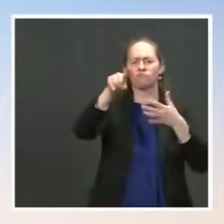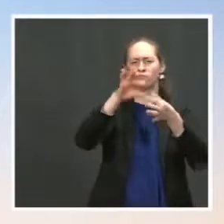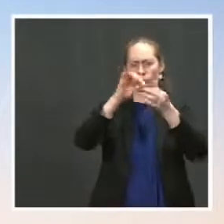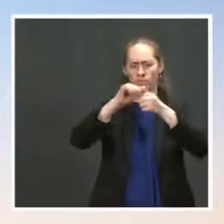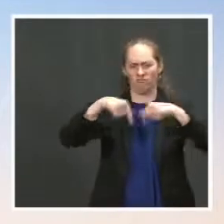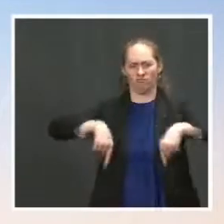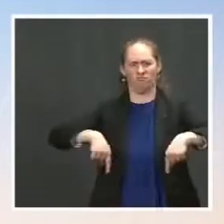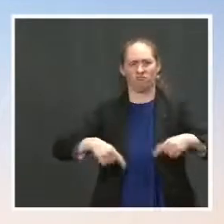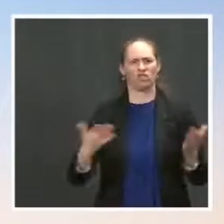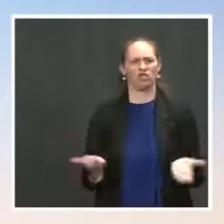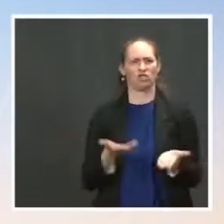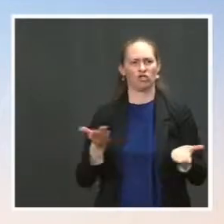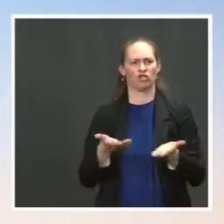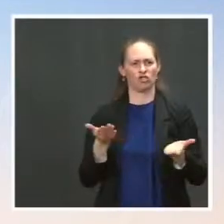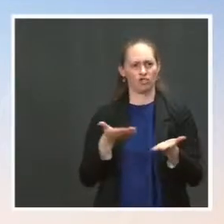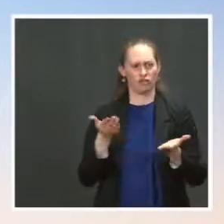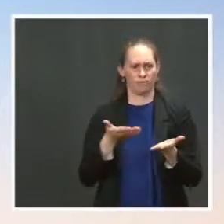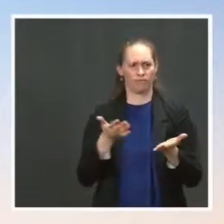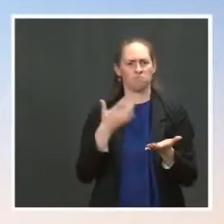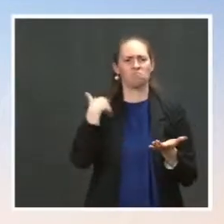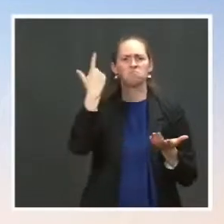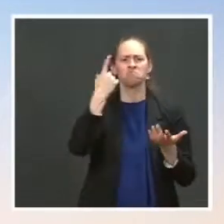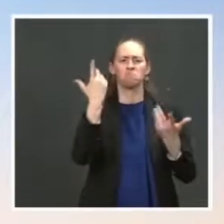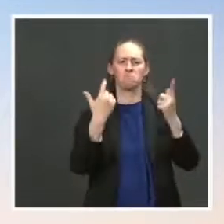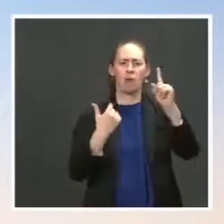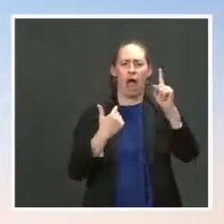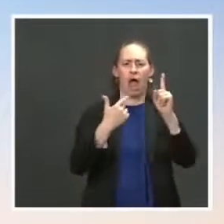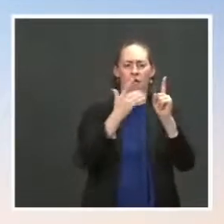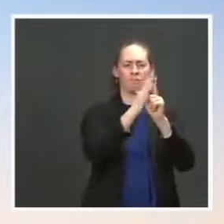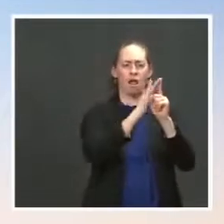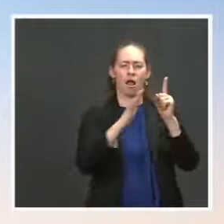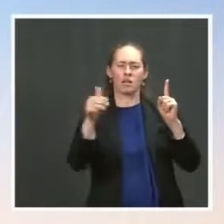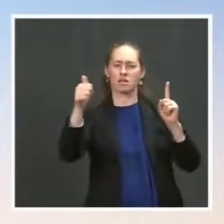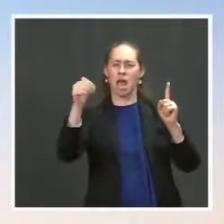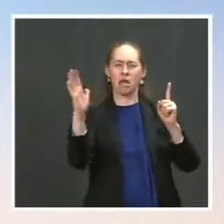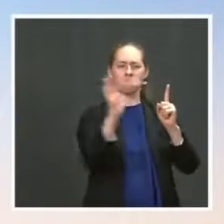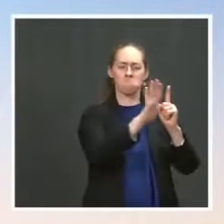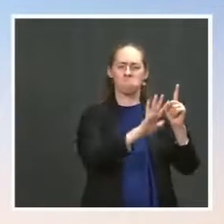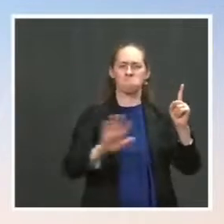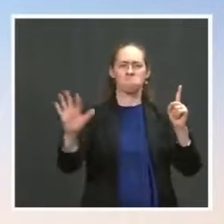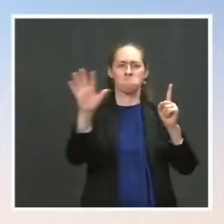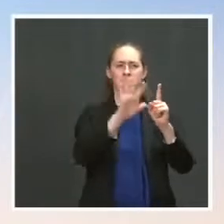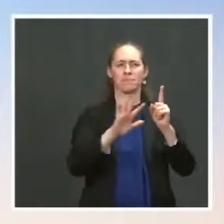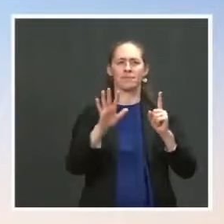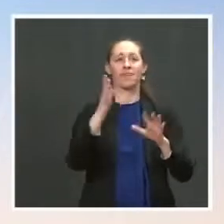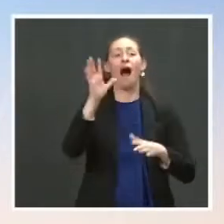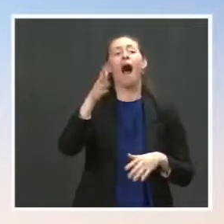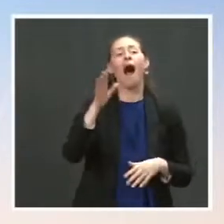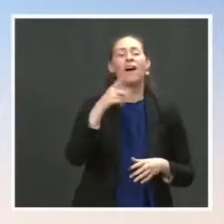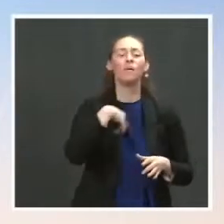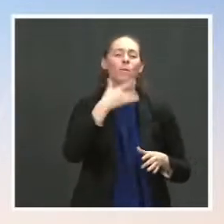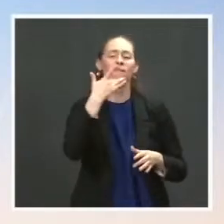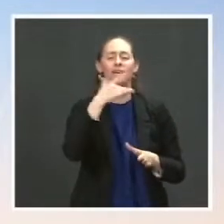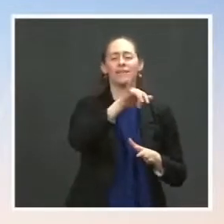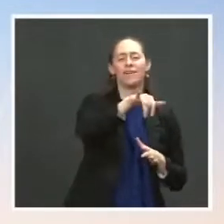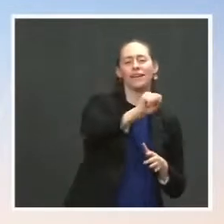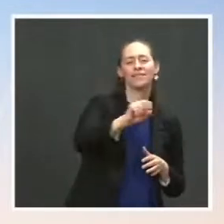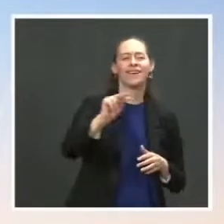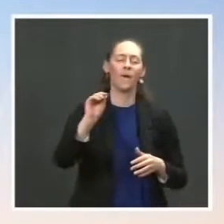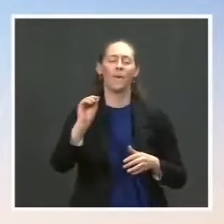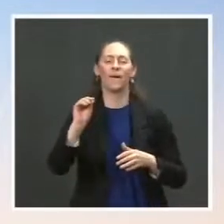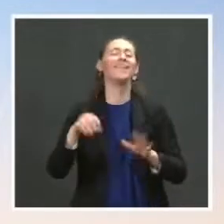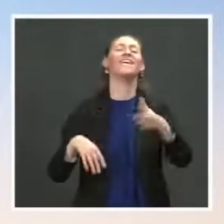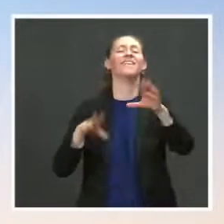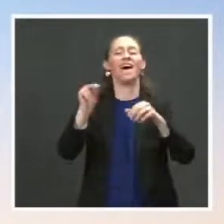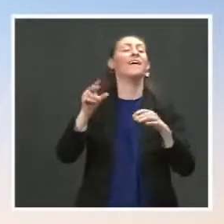if you could do that? Probably not, but try me. I always love yes and no questions. Well, this is a 1 to 10, so okay.